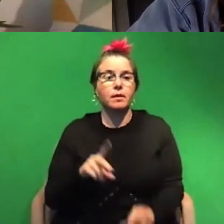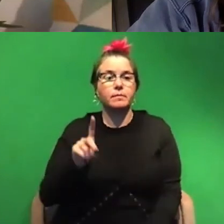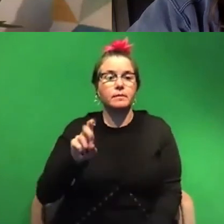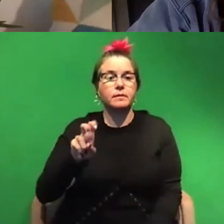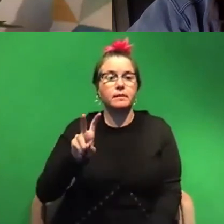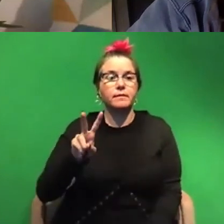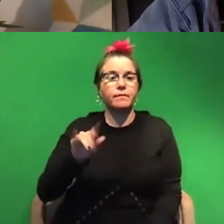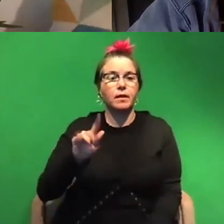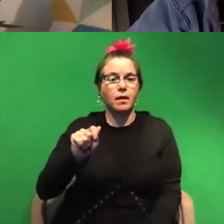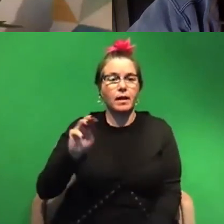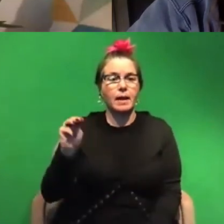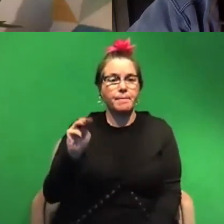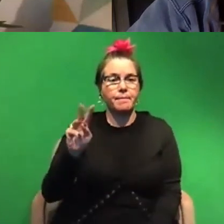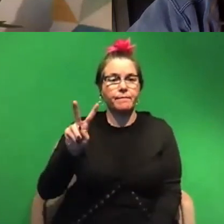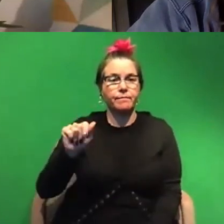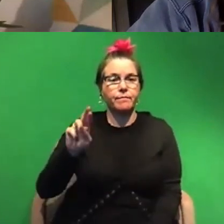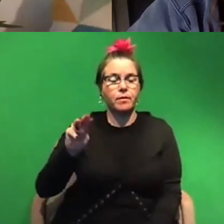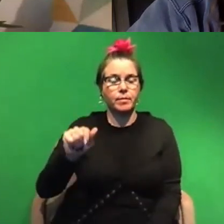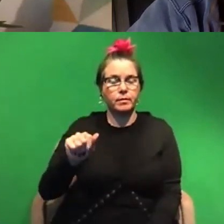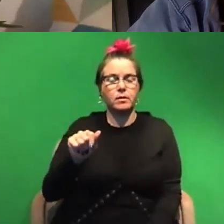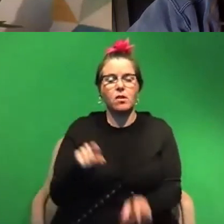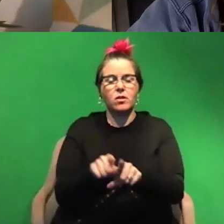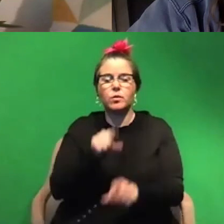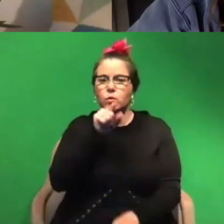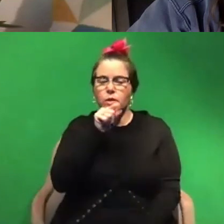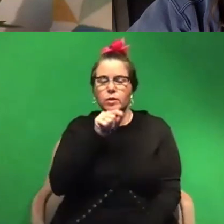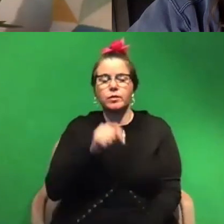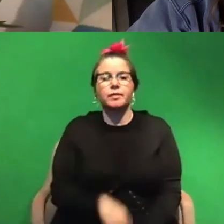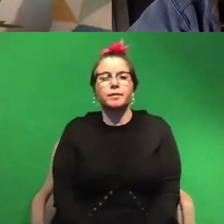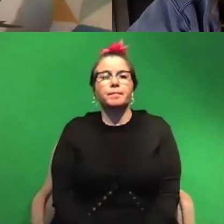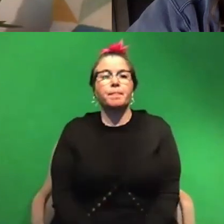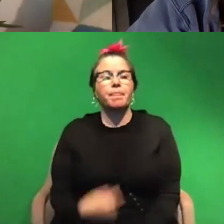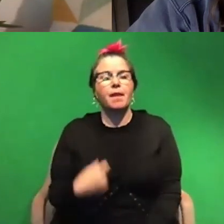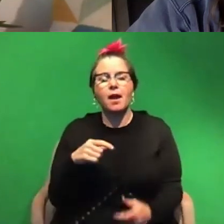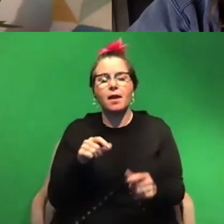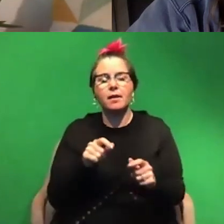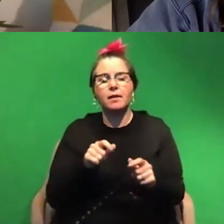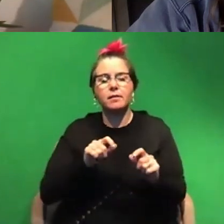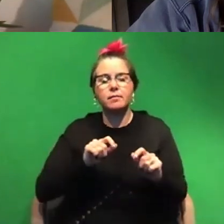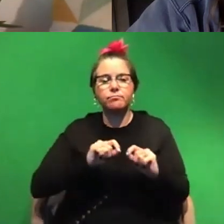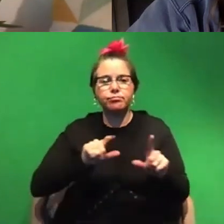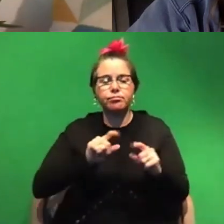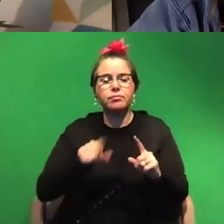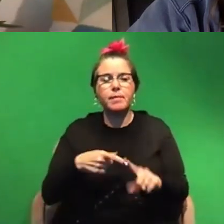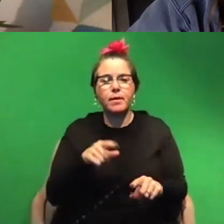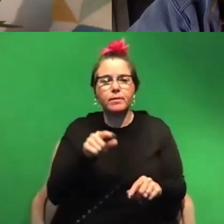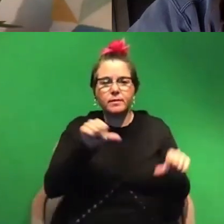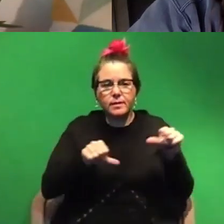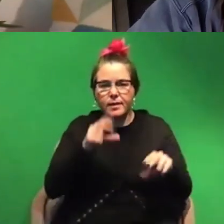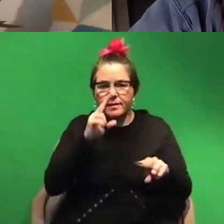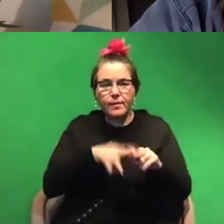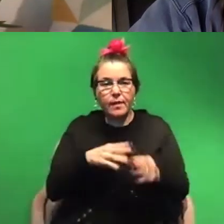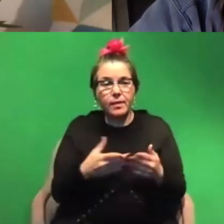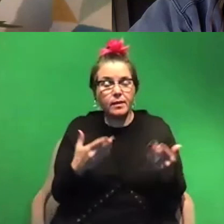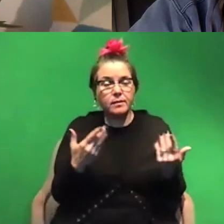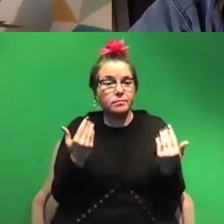Varma, and that is also my Twitter handle. So I post a little bit about science and other fun stuff. So would love